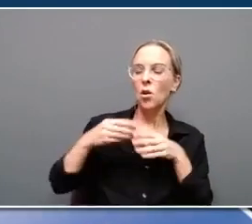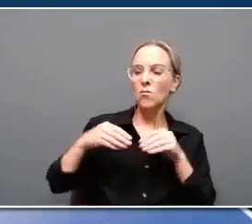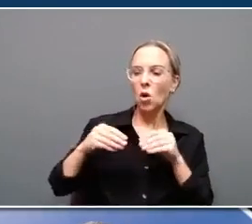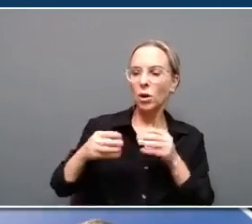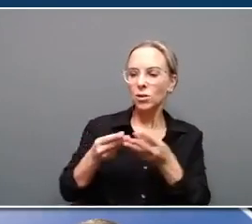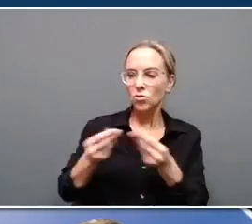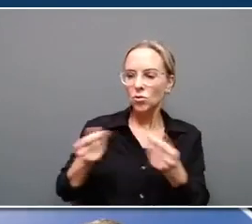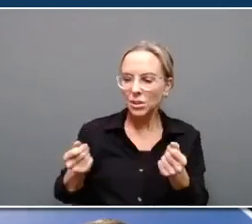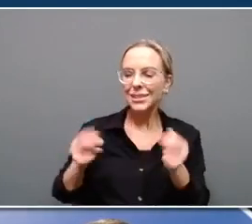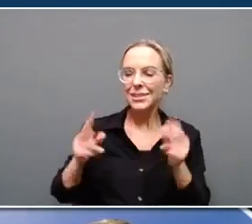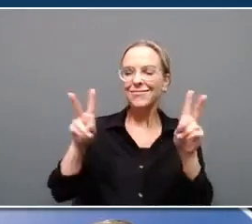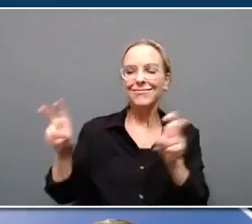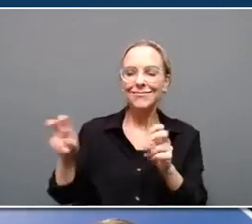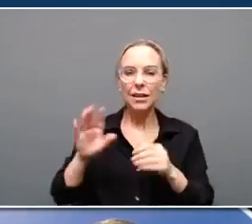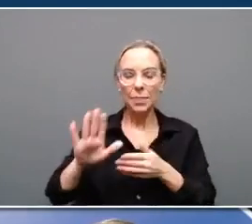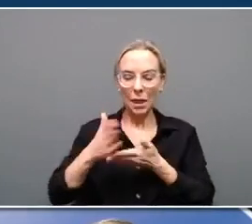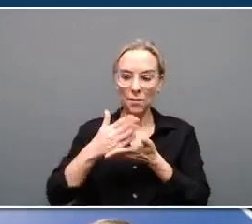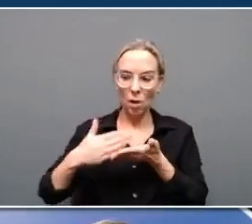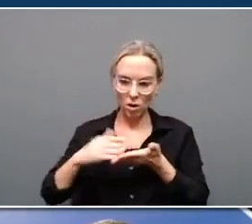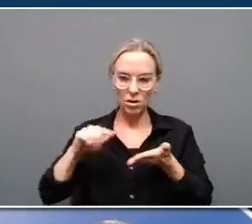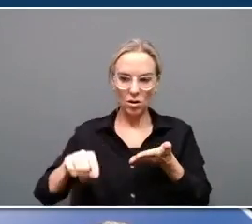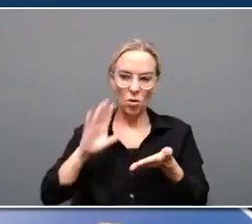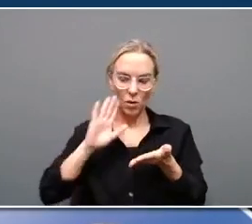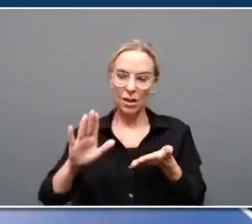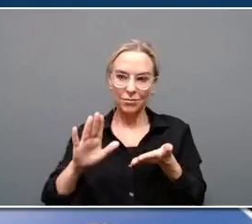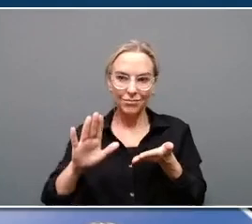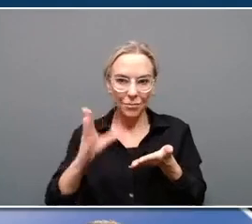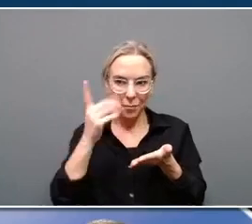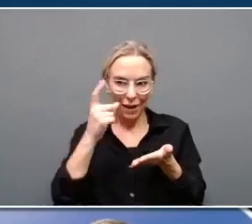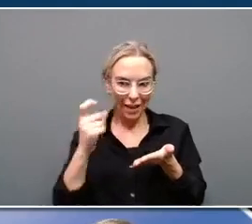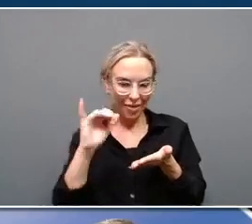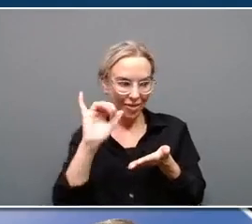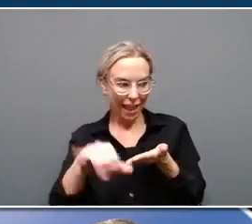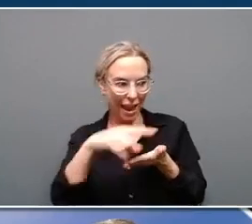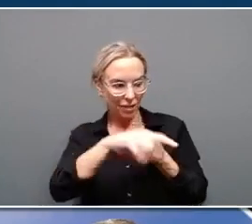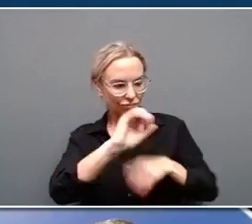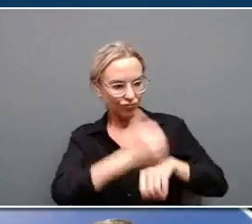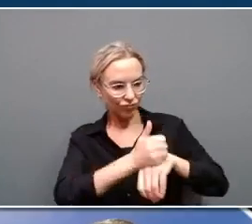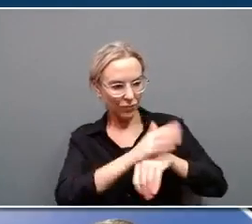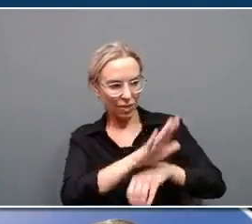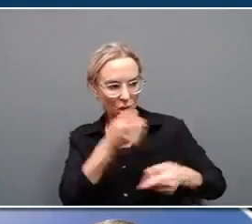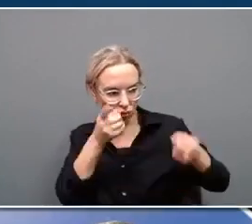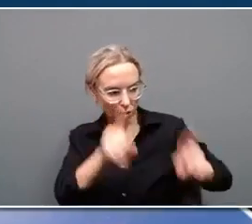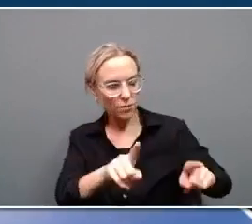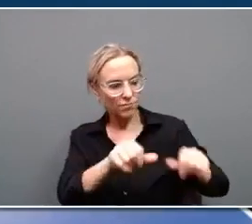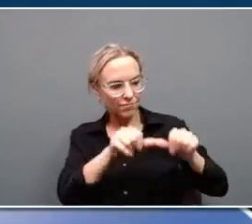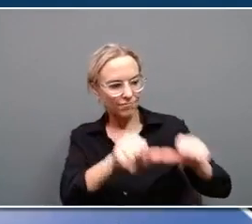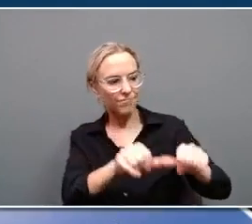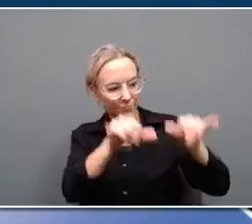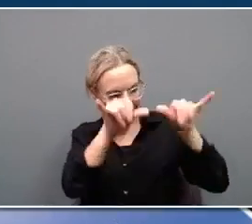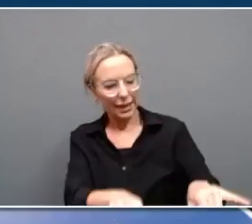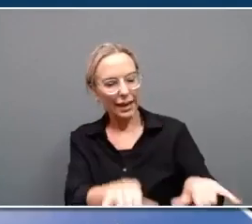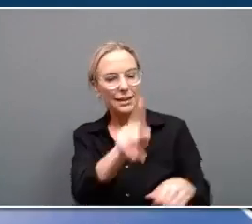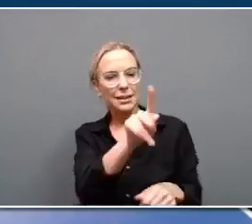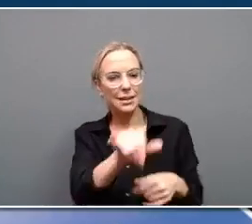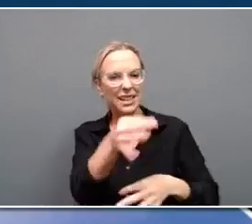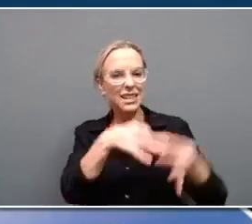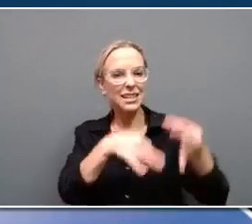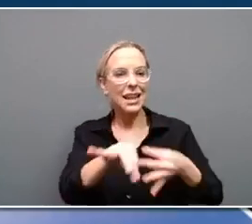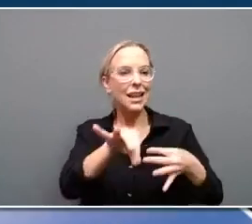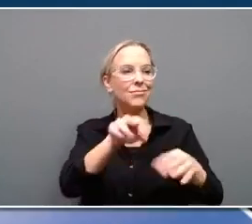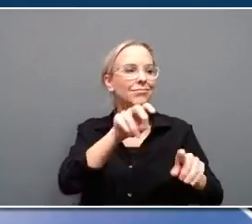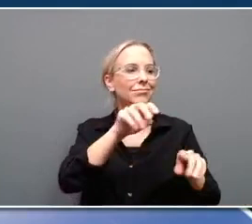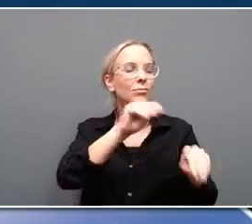Papa John's that will, again, because of that and this agreement, stay in Kentucky and stay in Louisville. More